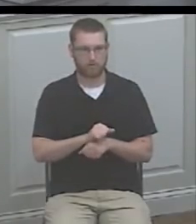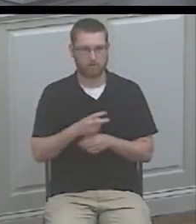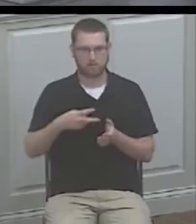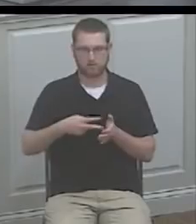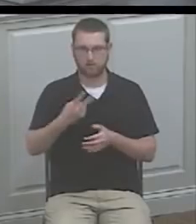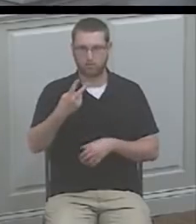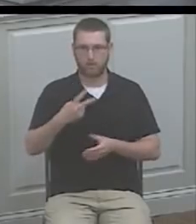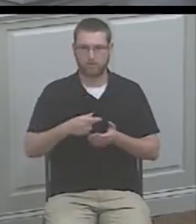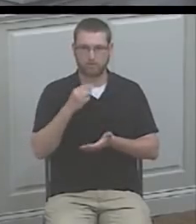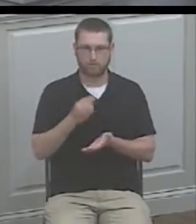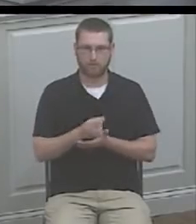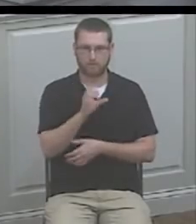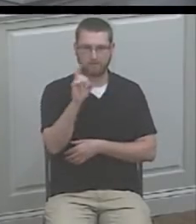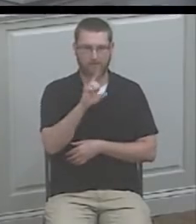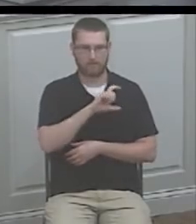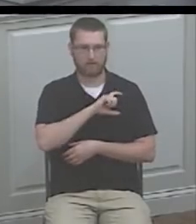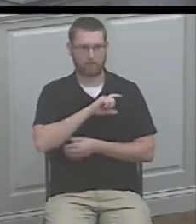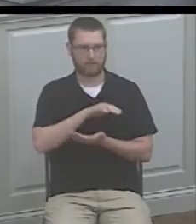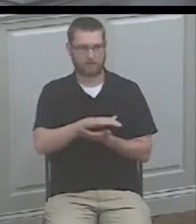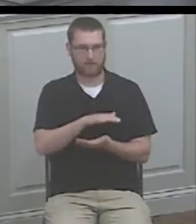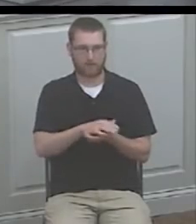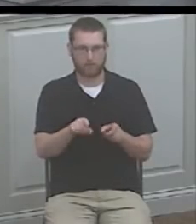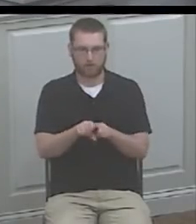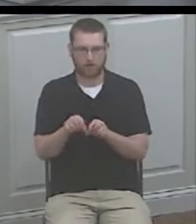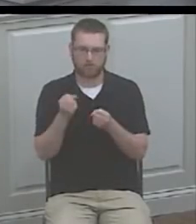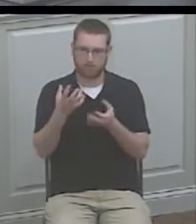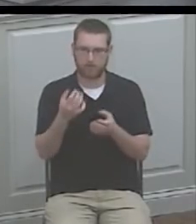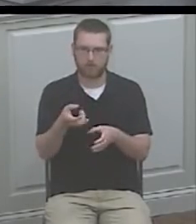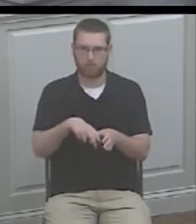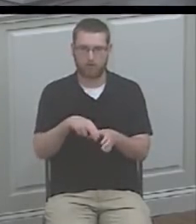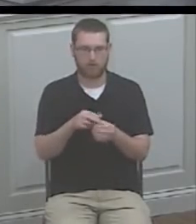graduate of the Danville Police Academy, has had numerous ride-alongs.